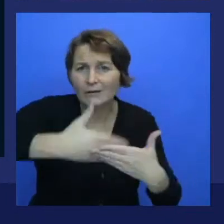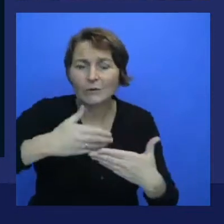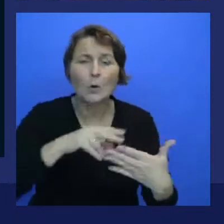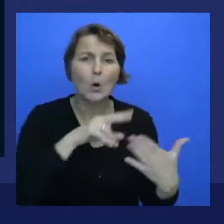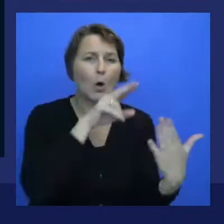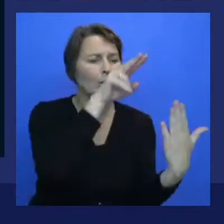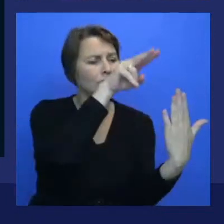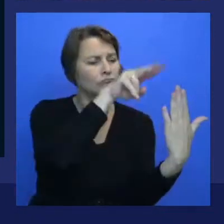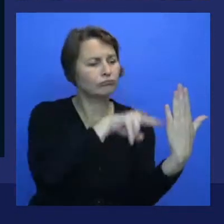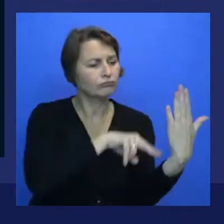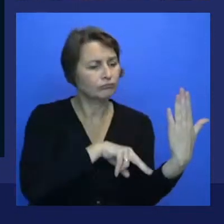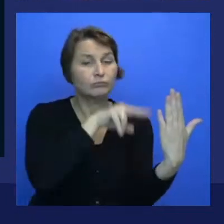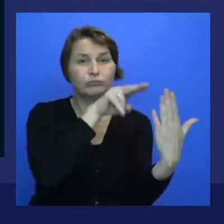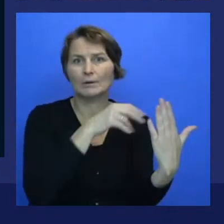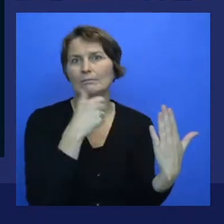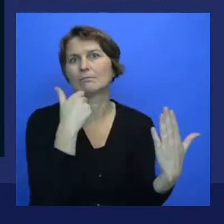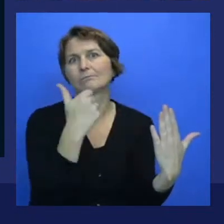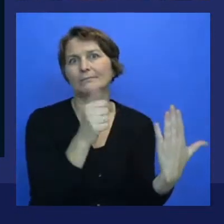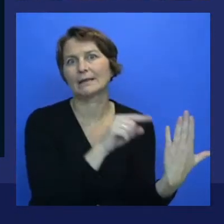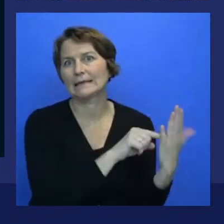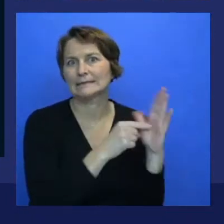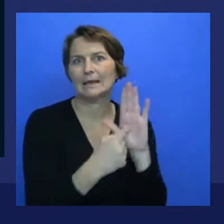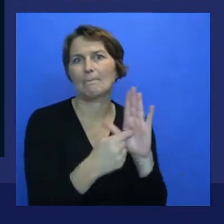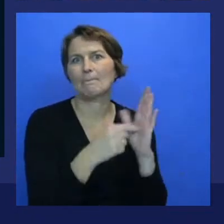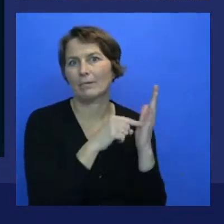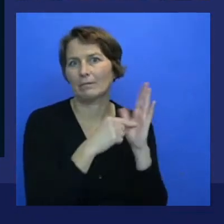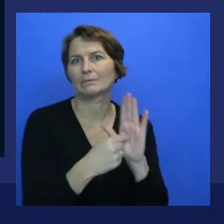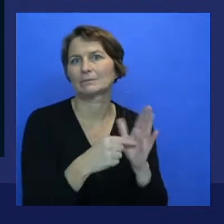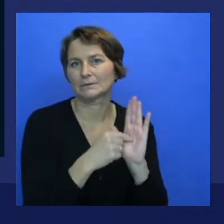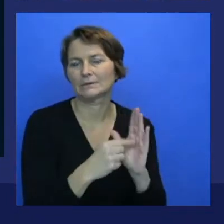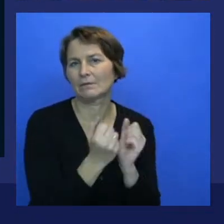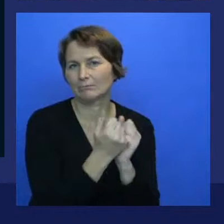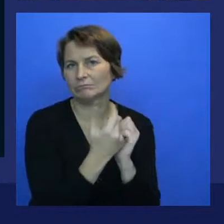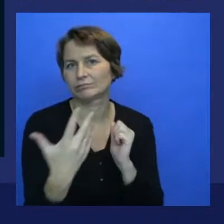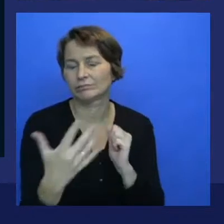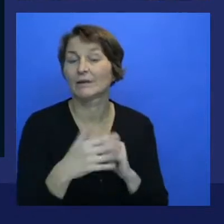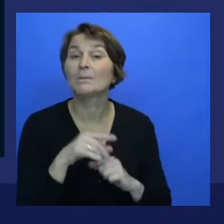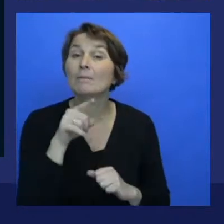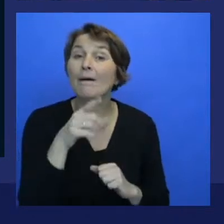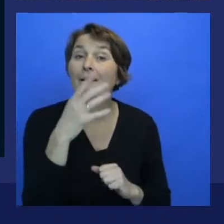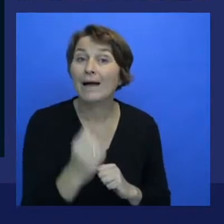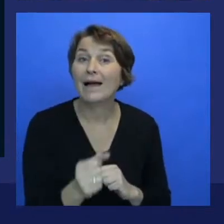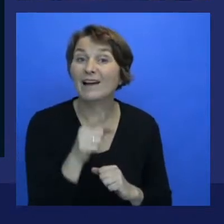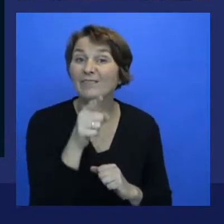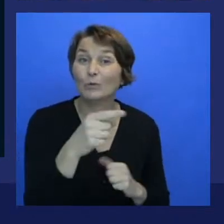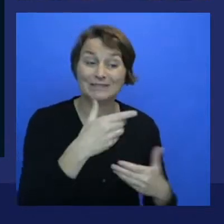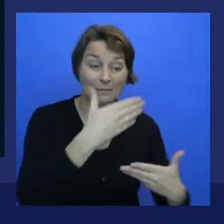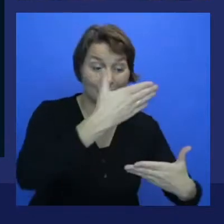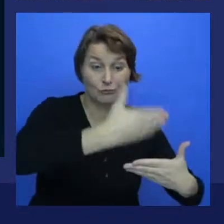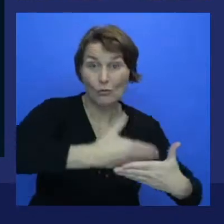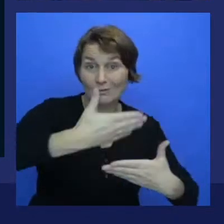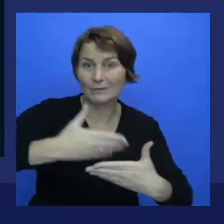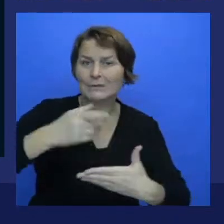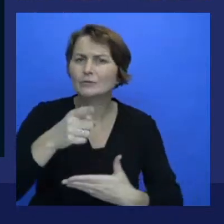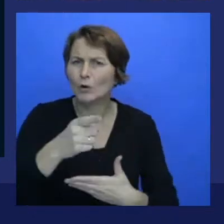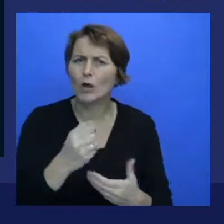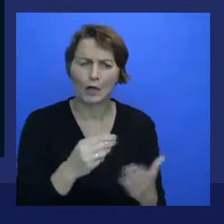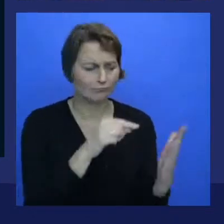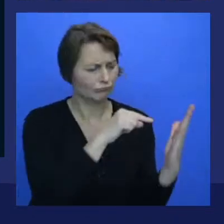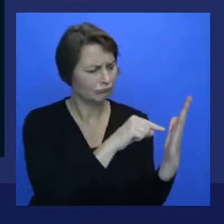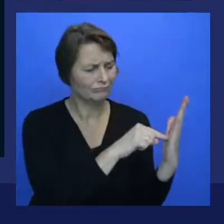useful examples, and then also from the documentation, they provide links